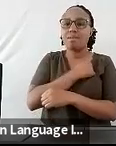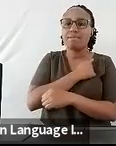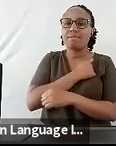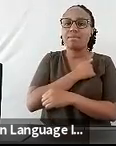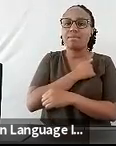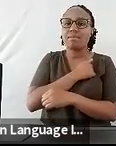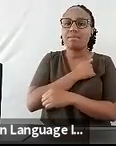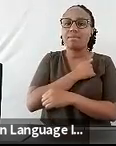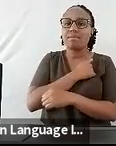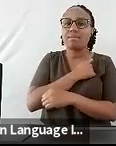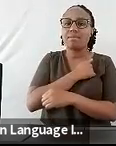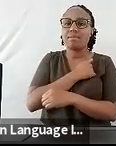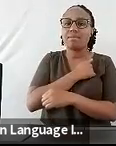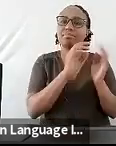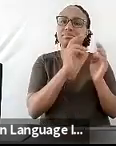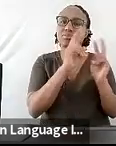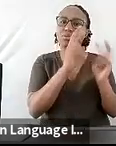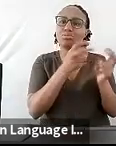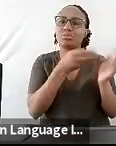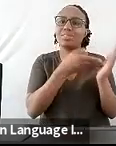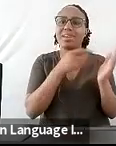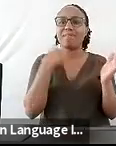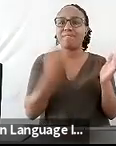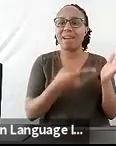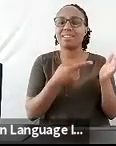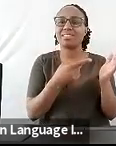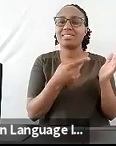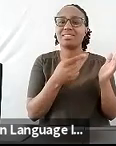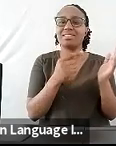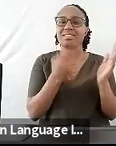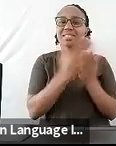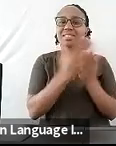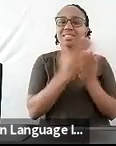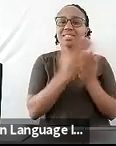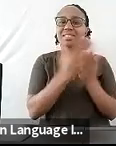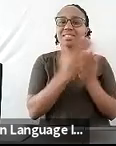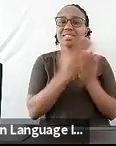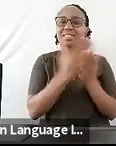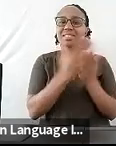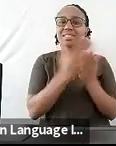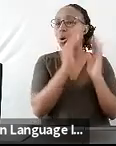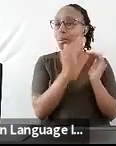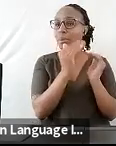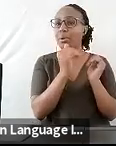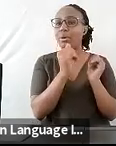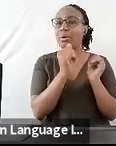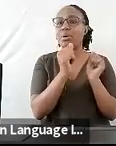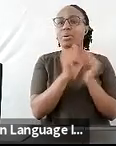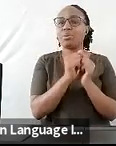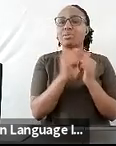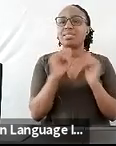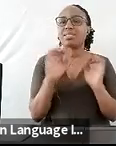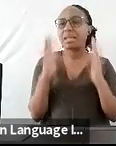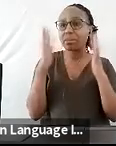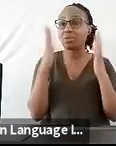funny. And I hope, you know, like with the Bessie Head, celebratory. Like, it's